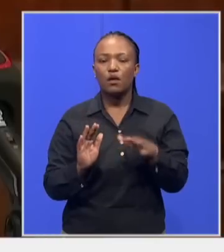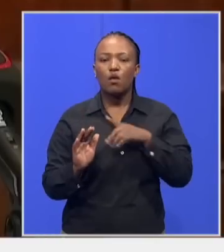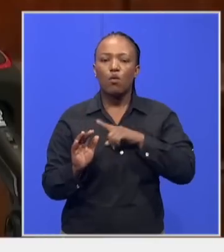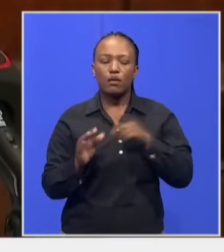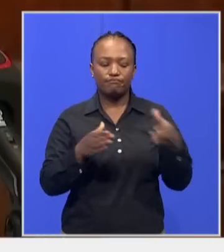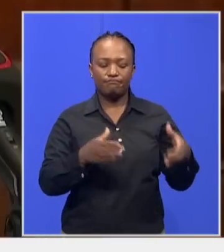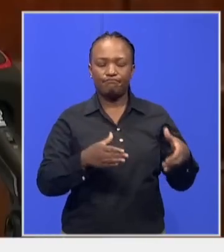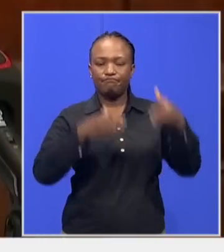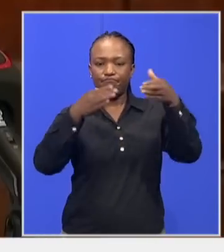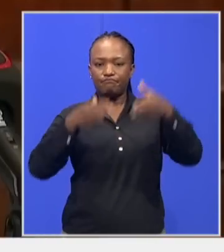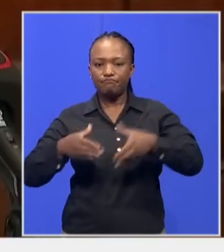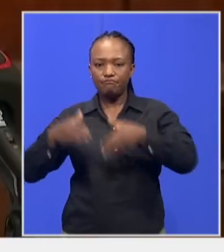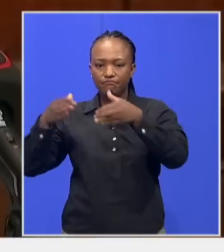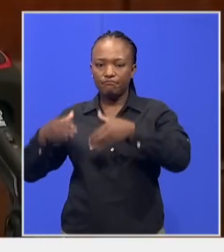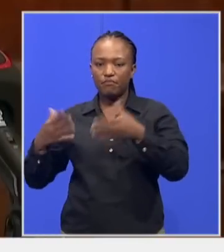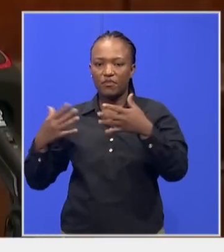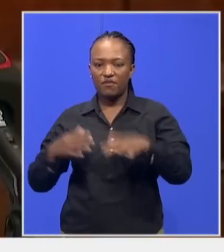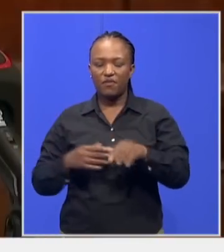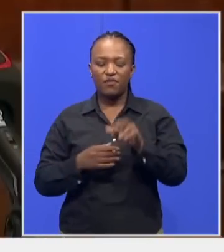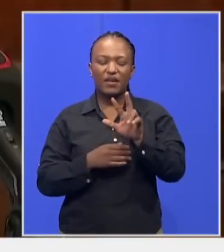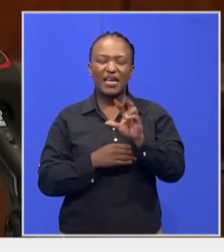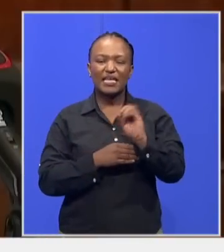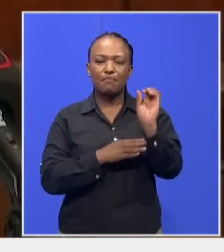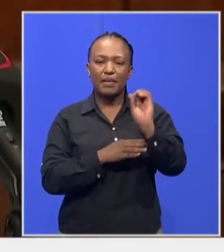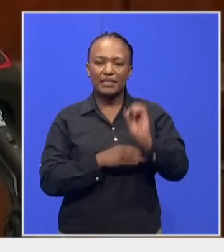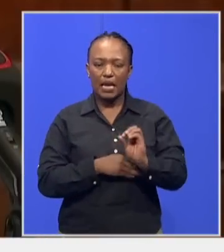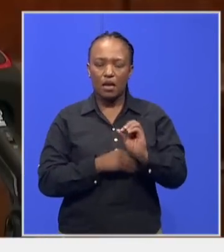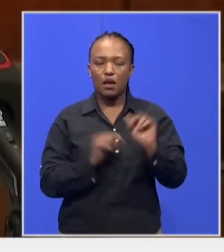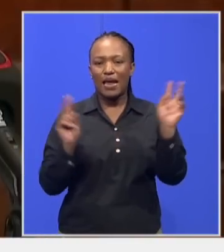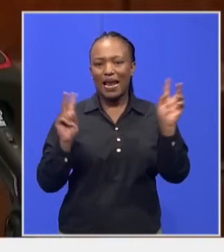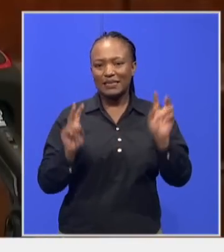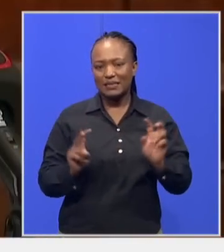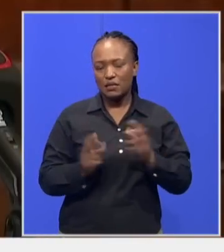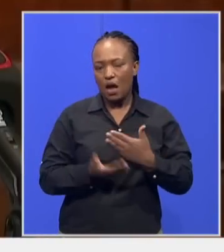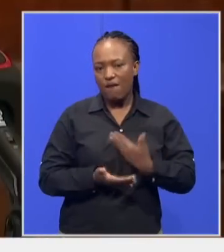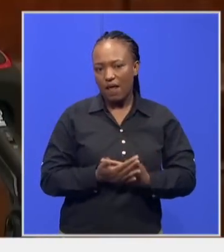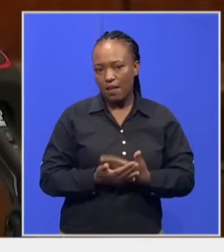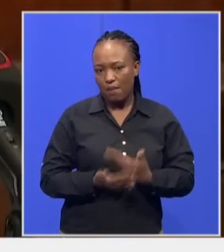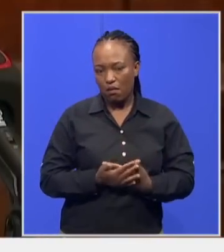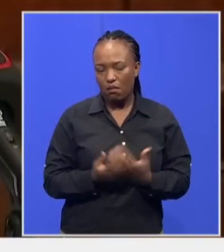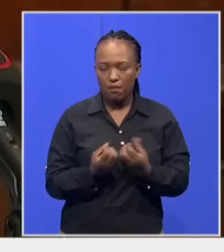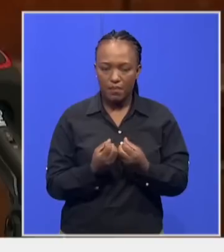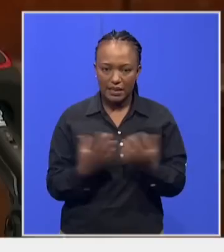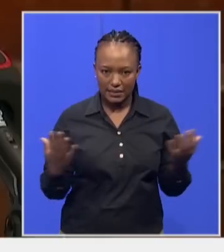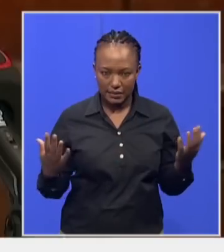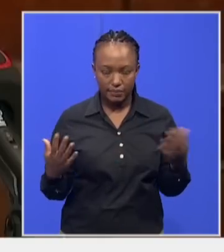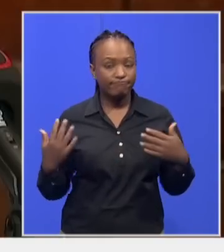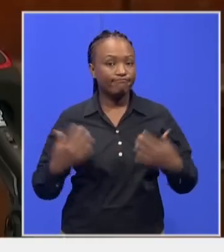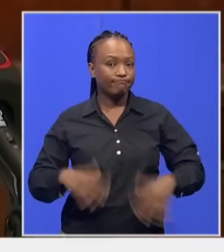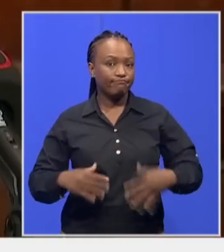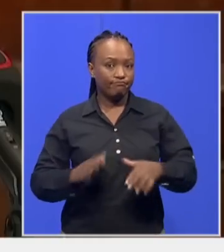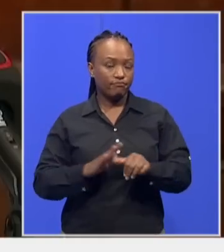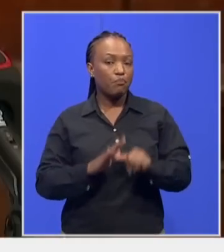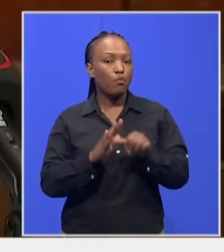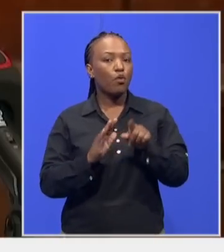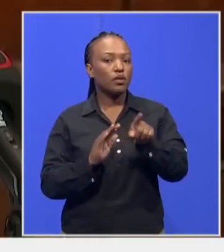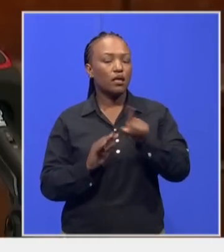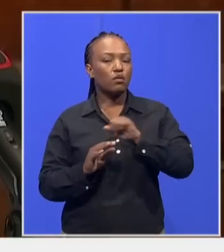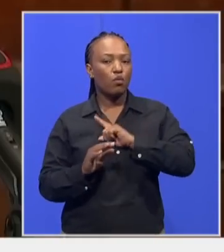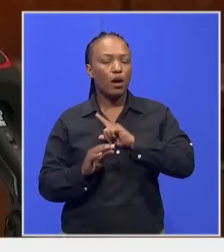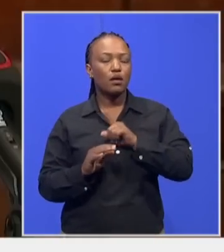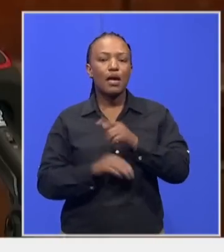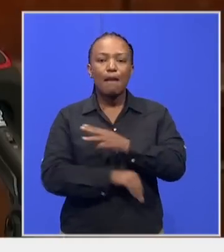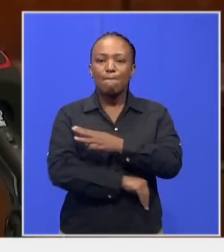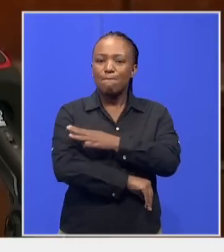reached previously over 80% of energy availability factor. That is important for station managers to have